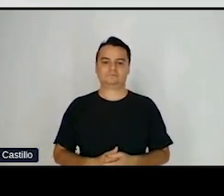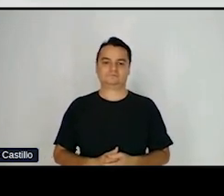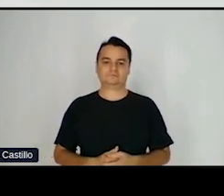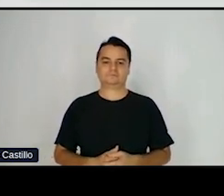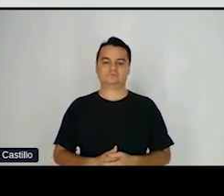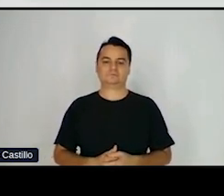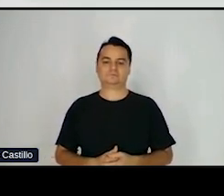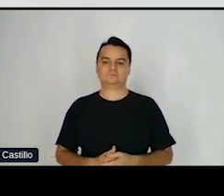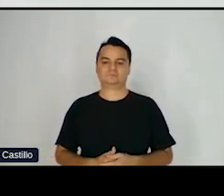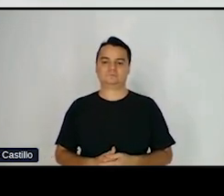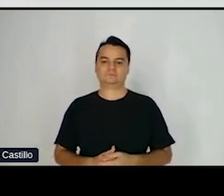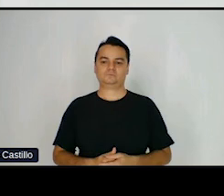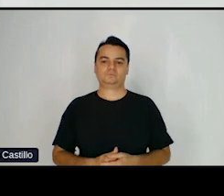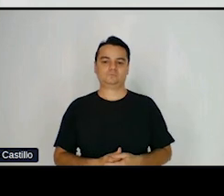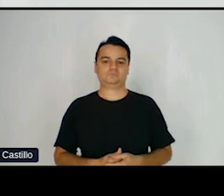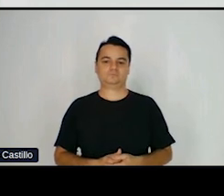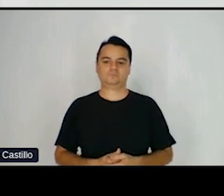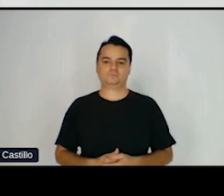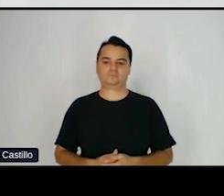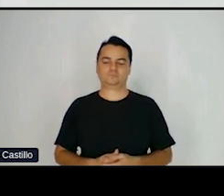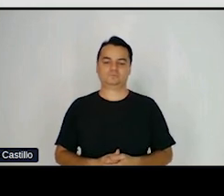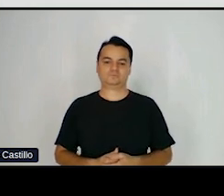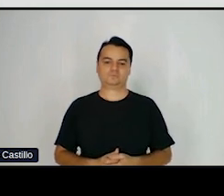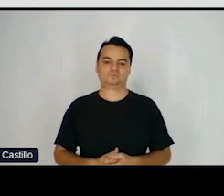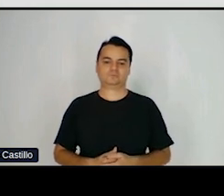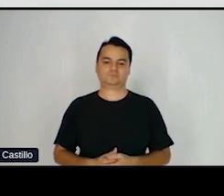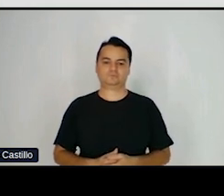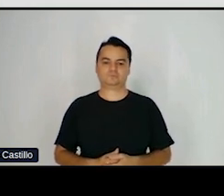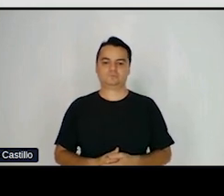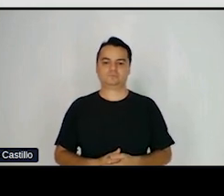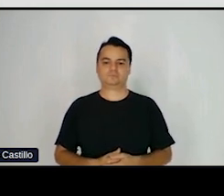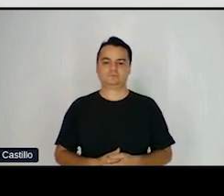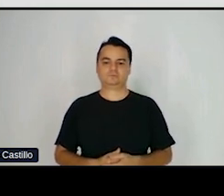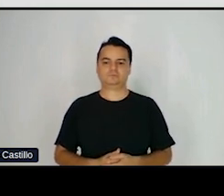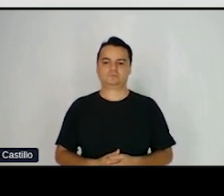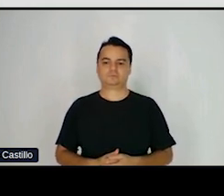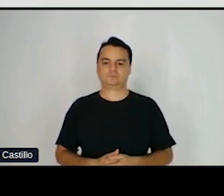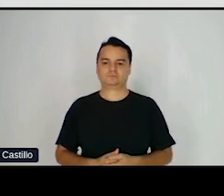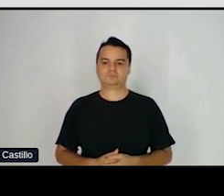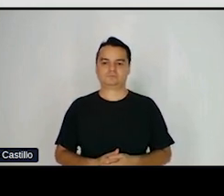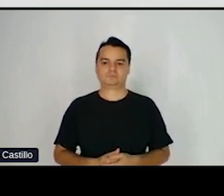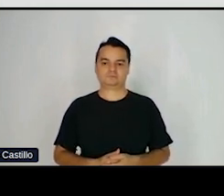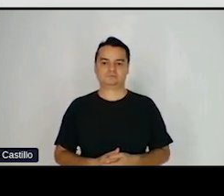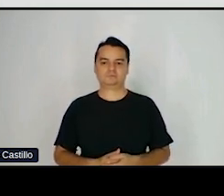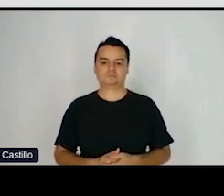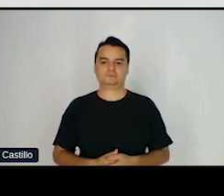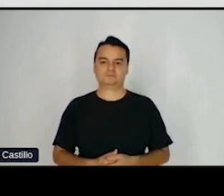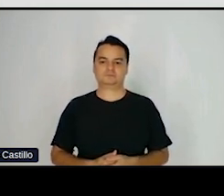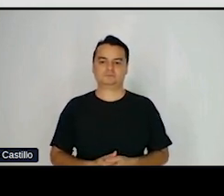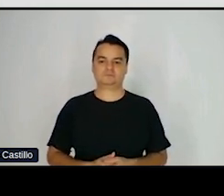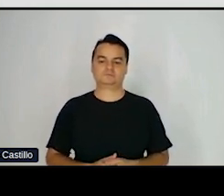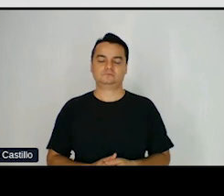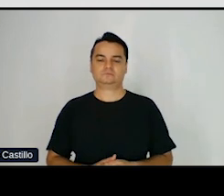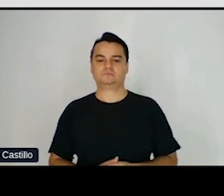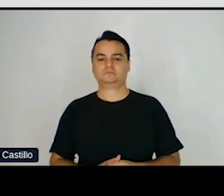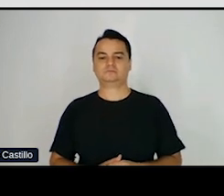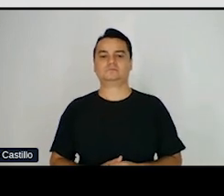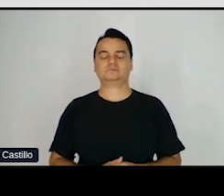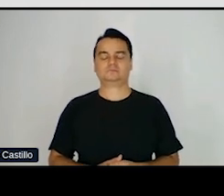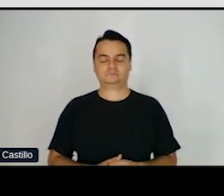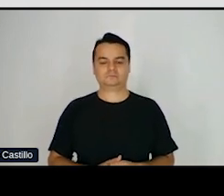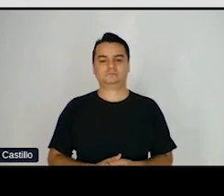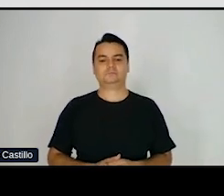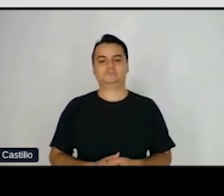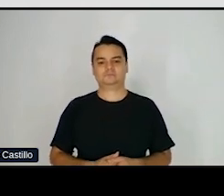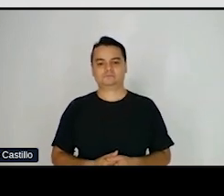the farmer, the saw kid at work. The farmer had Paul because the farmer had Kate, because the dentist had